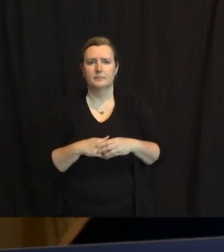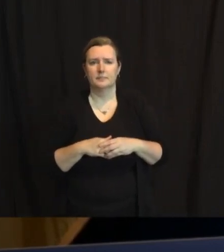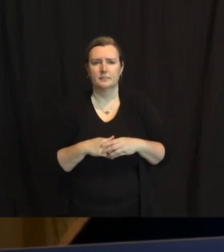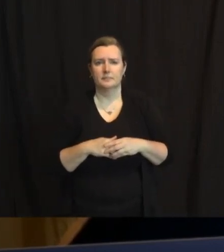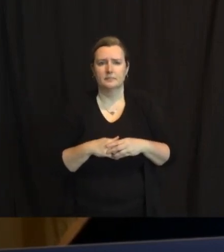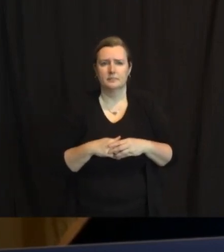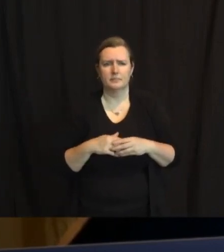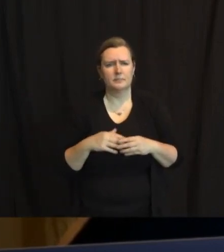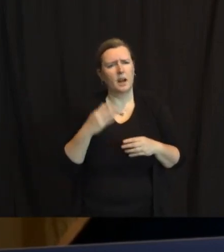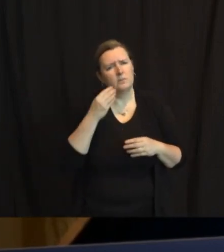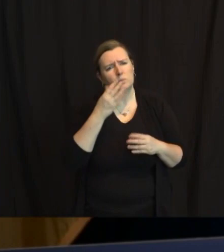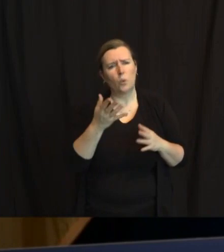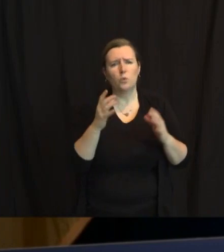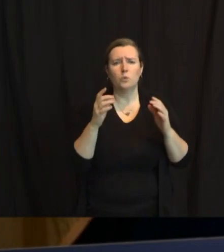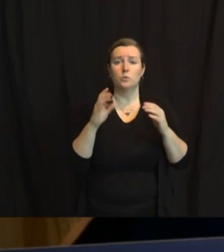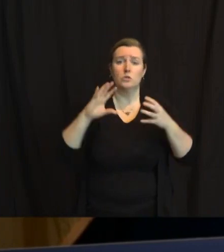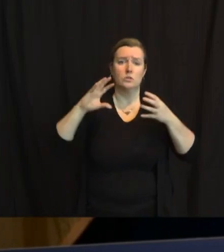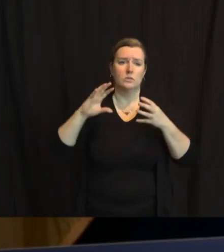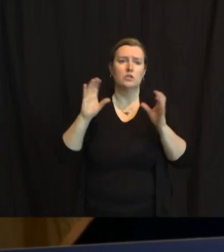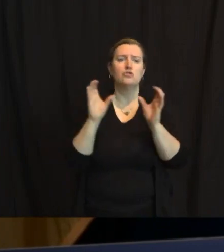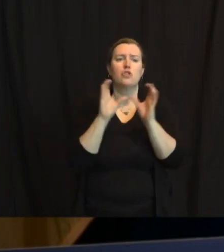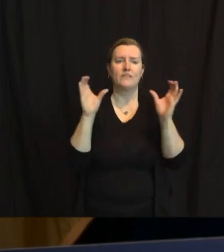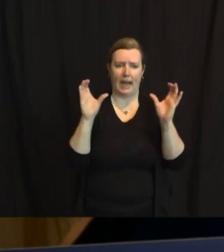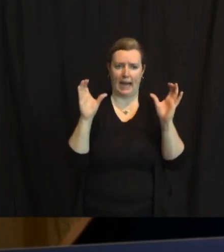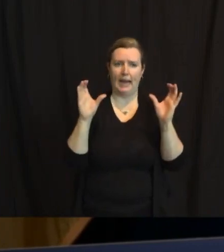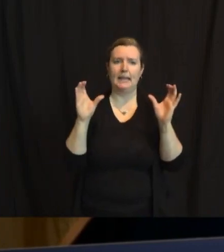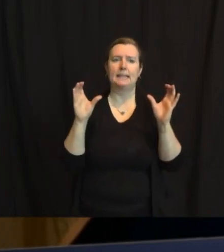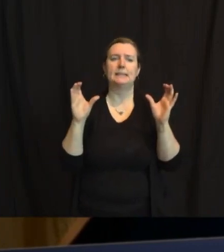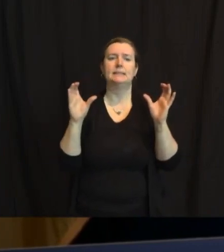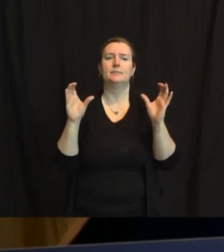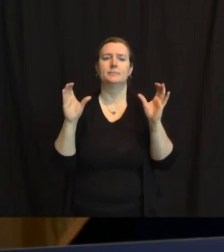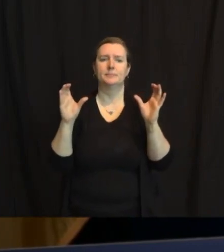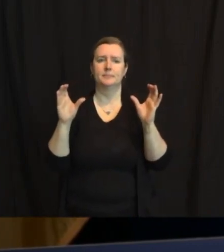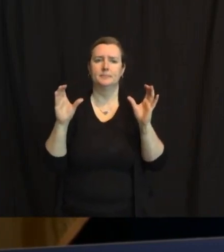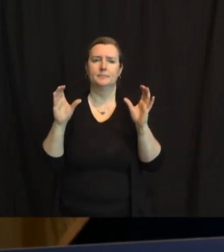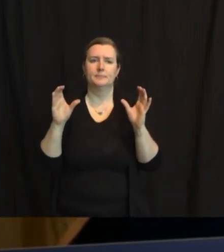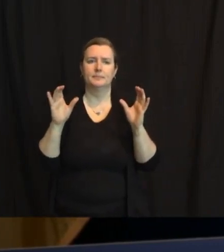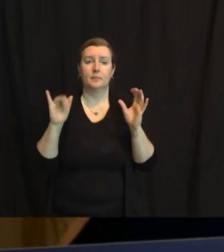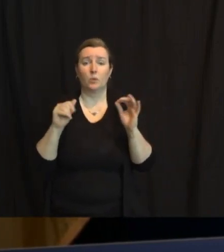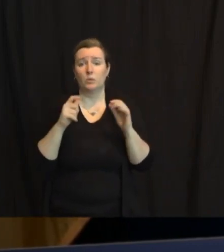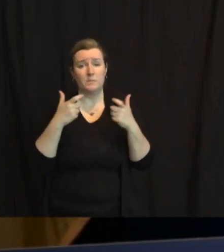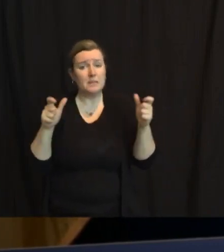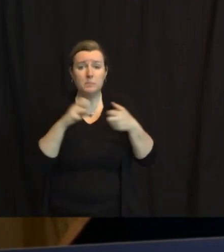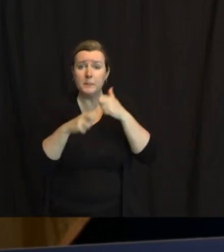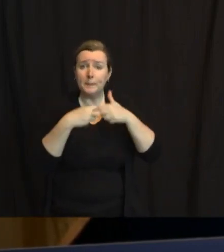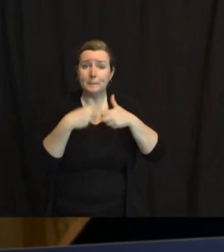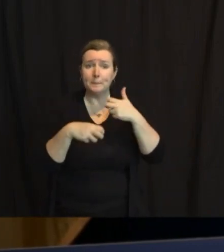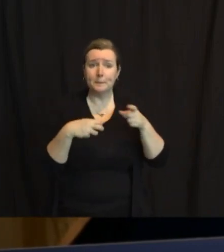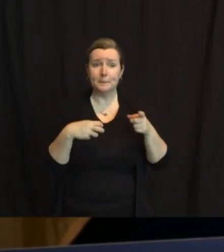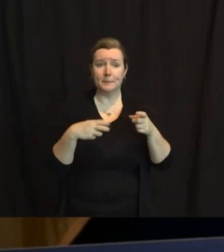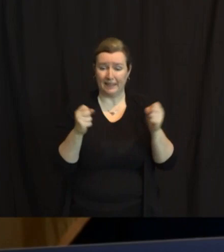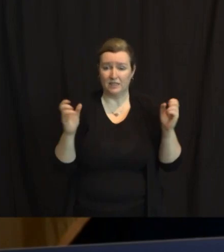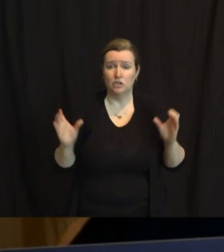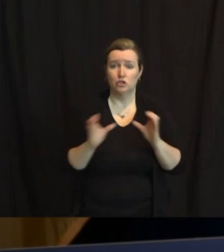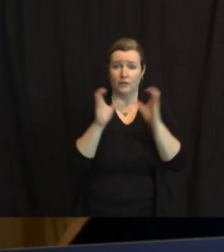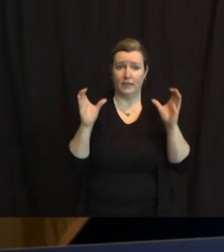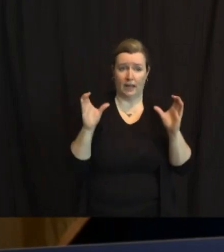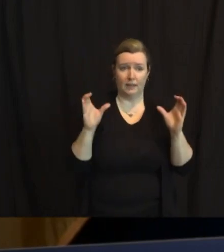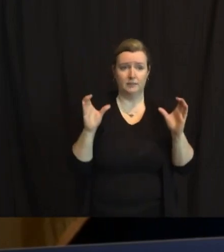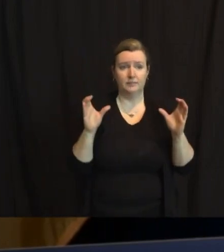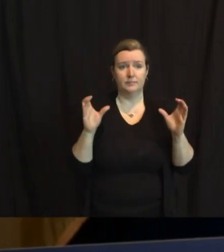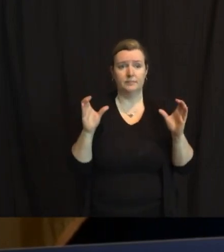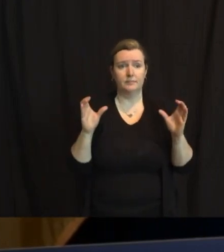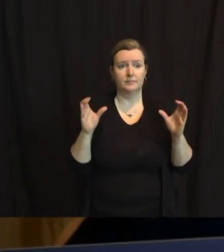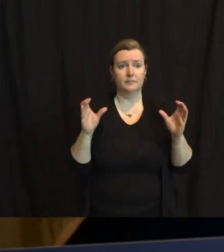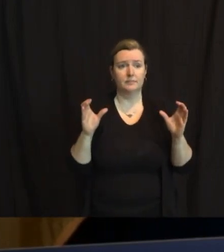before, and I mentioned that so strongly because that is by far the biggest impediment for folks. When we're finally getting processed and approved for their